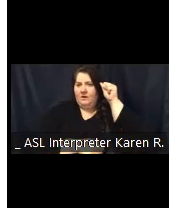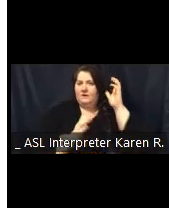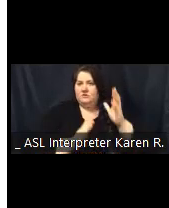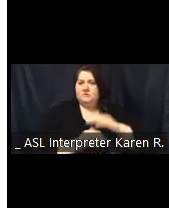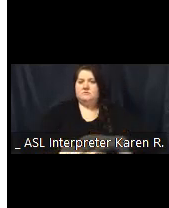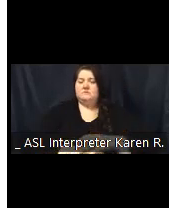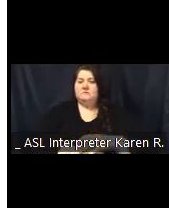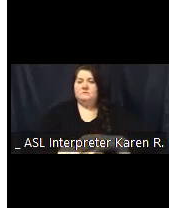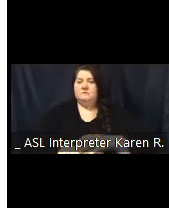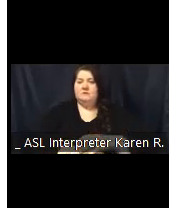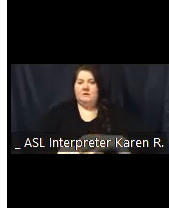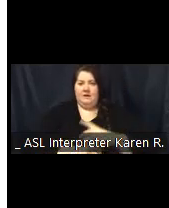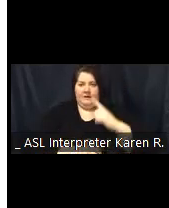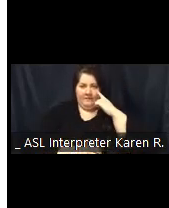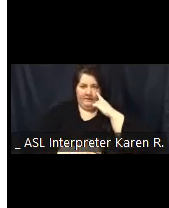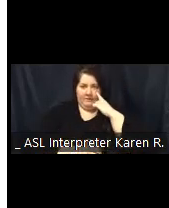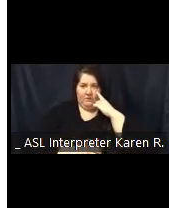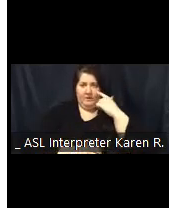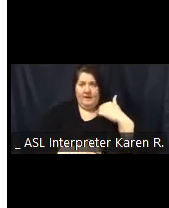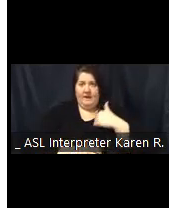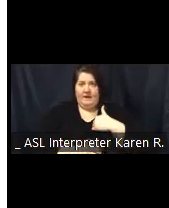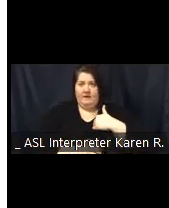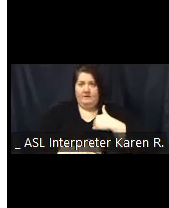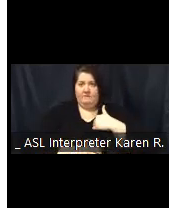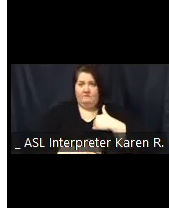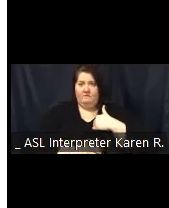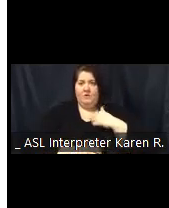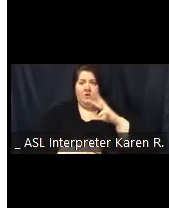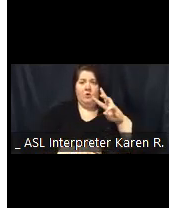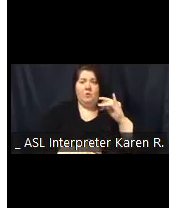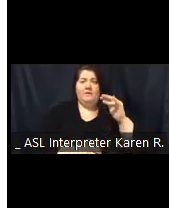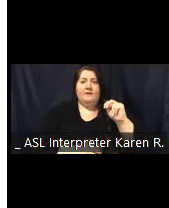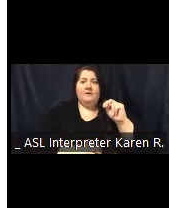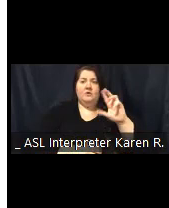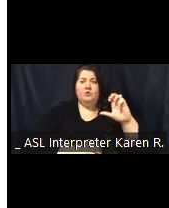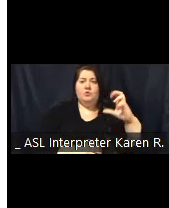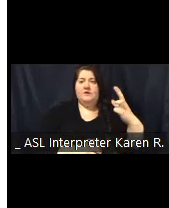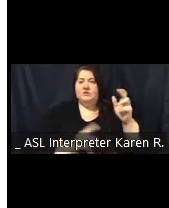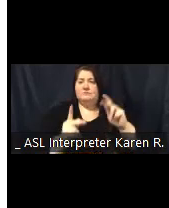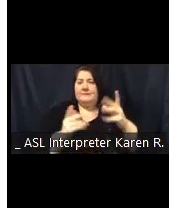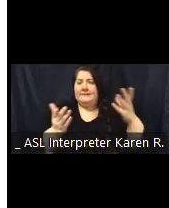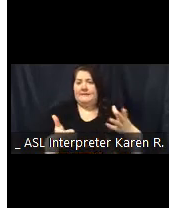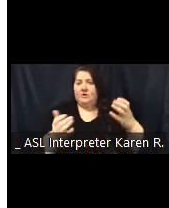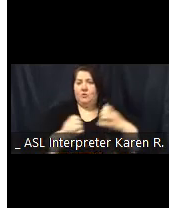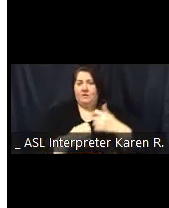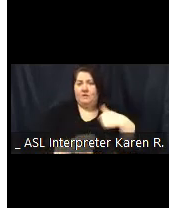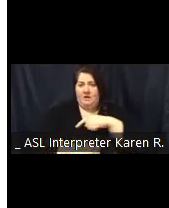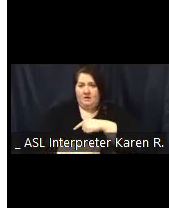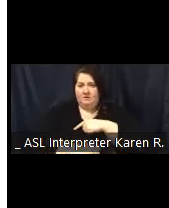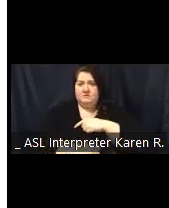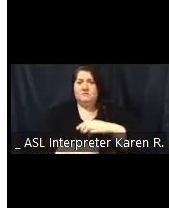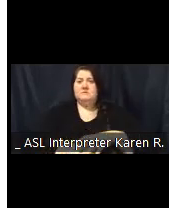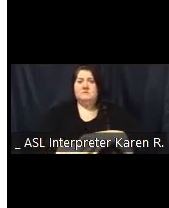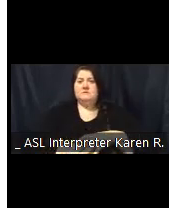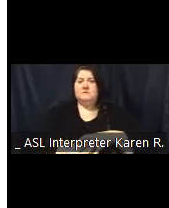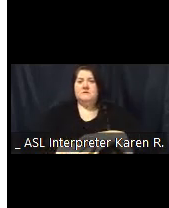And I believe we have our Within Reach partners here with us today. So if you're